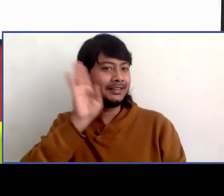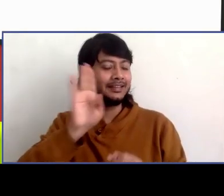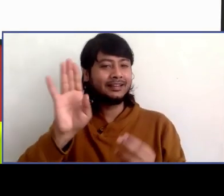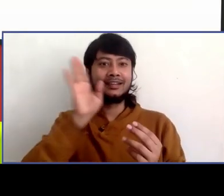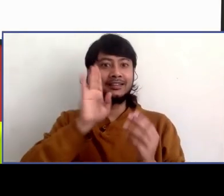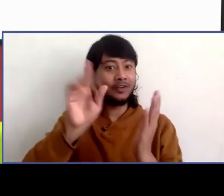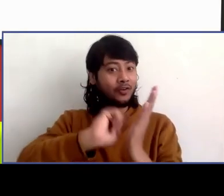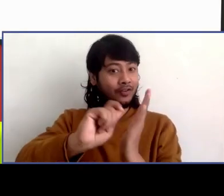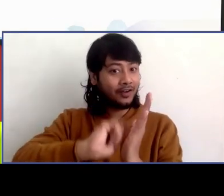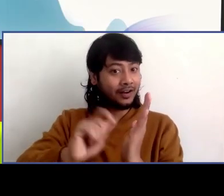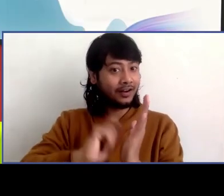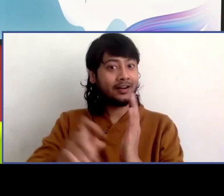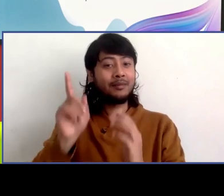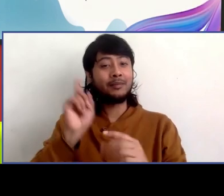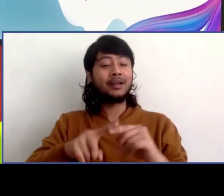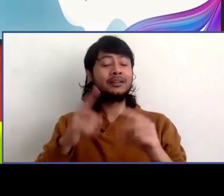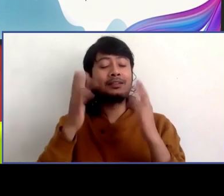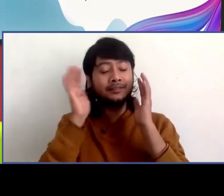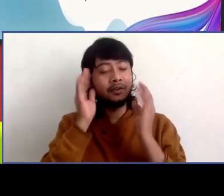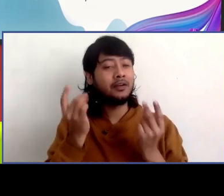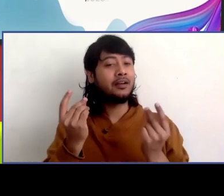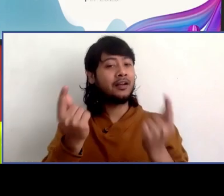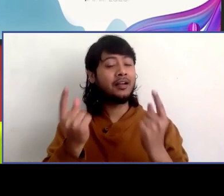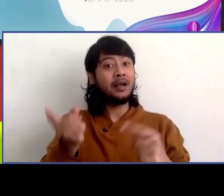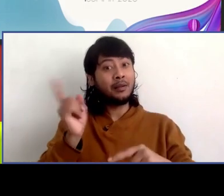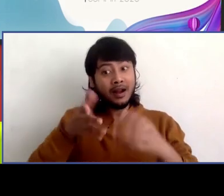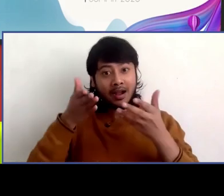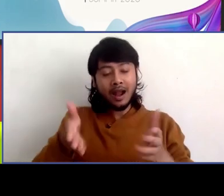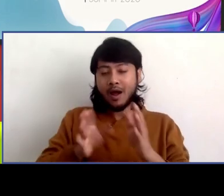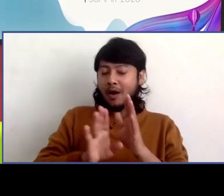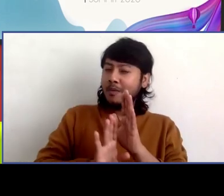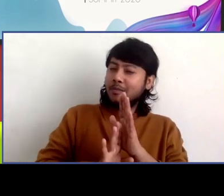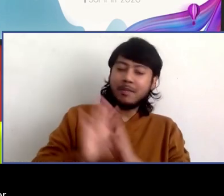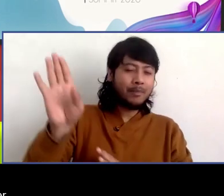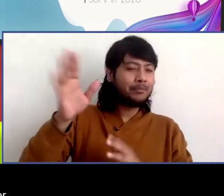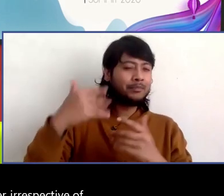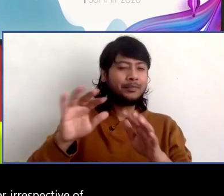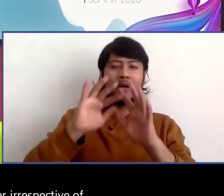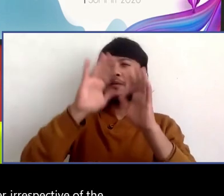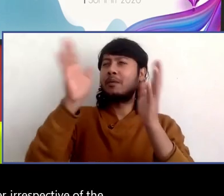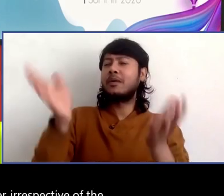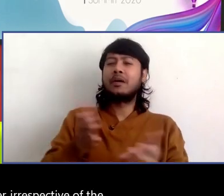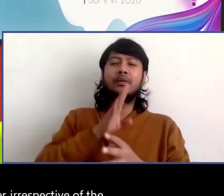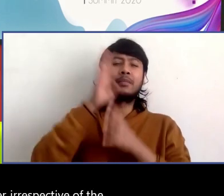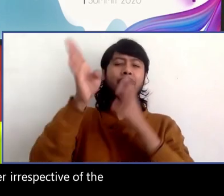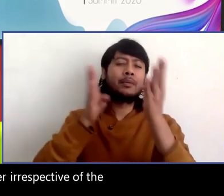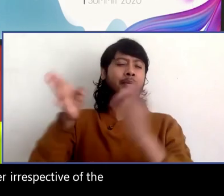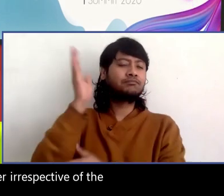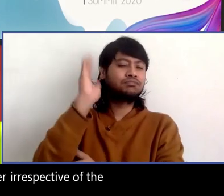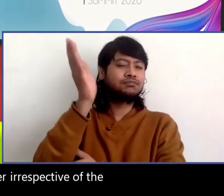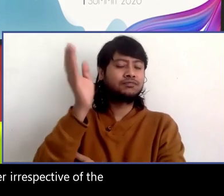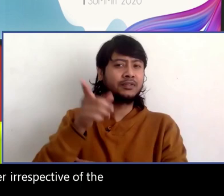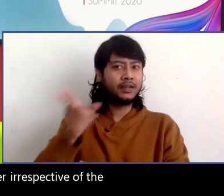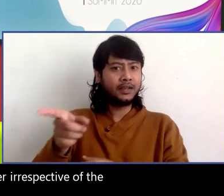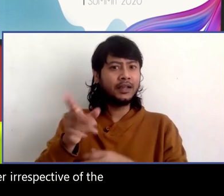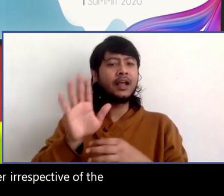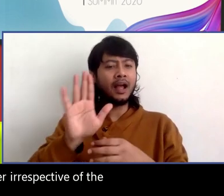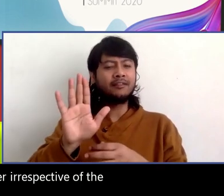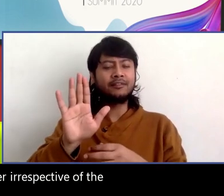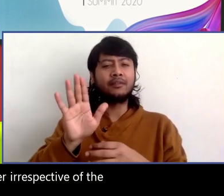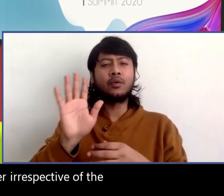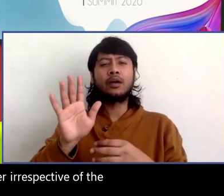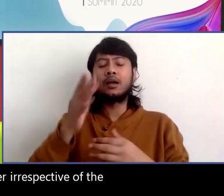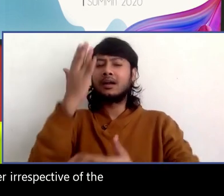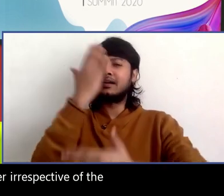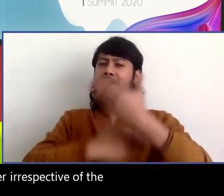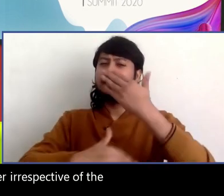a world-renowned speaker. Irrespective of the countless fractures and a very rare disorder, he hides